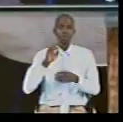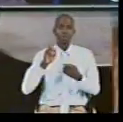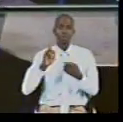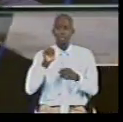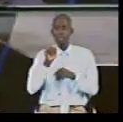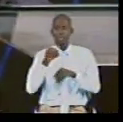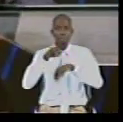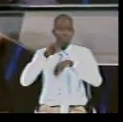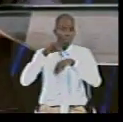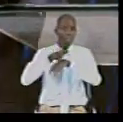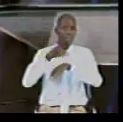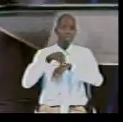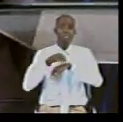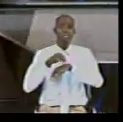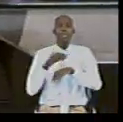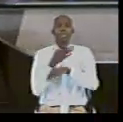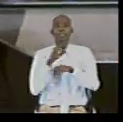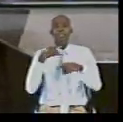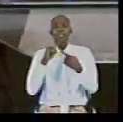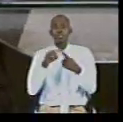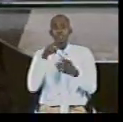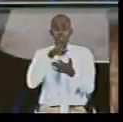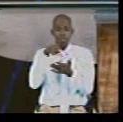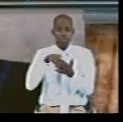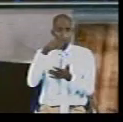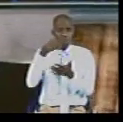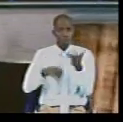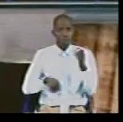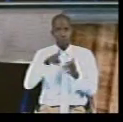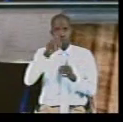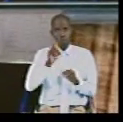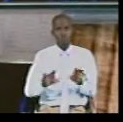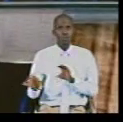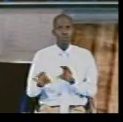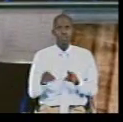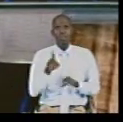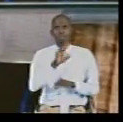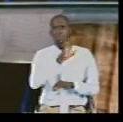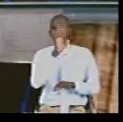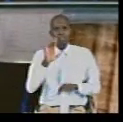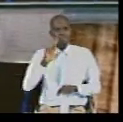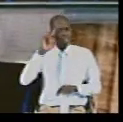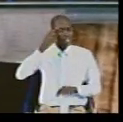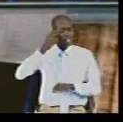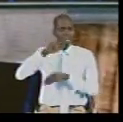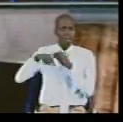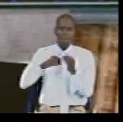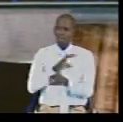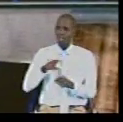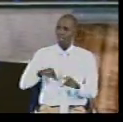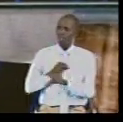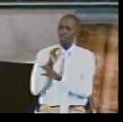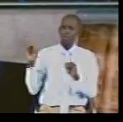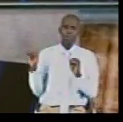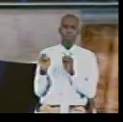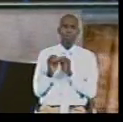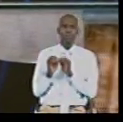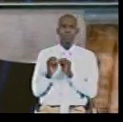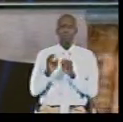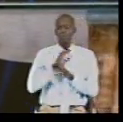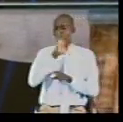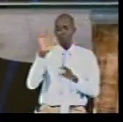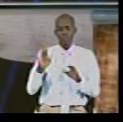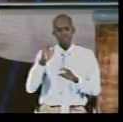says, "This is what you do." And you never think about Christ anymore, about the Holy Ghost